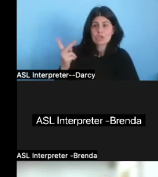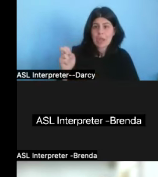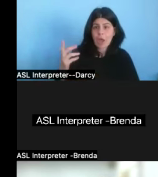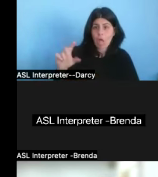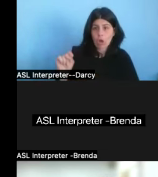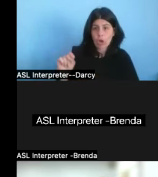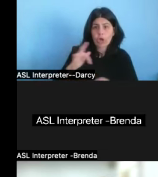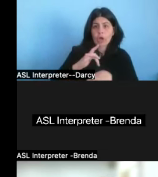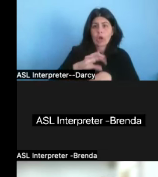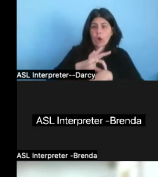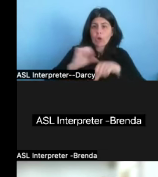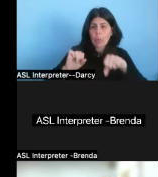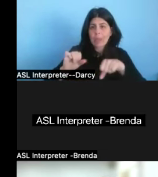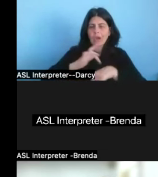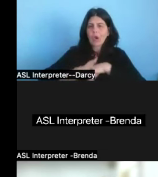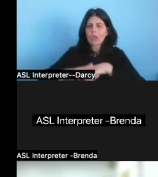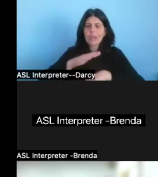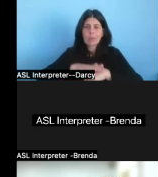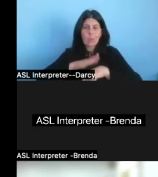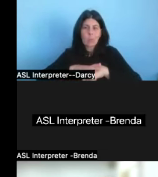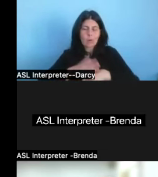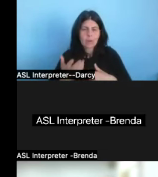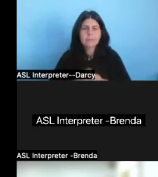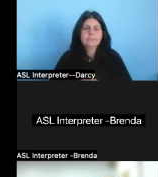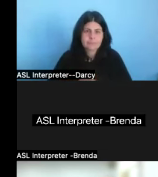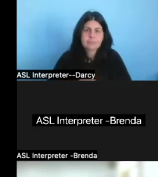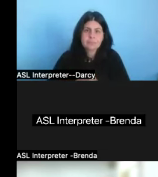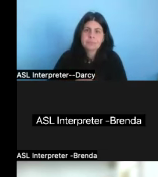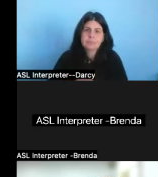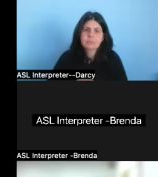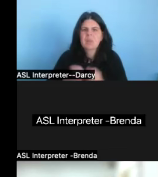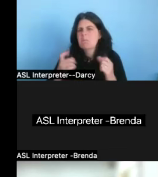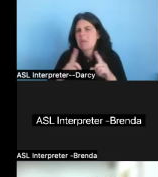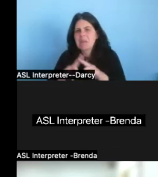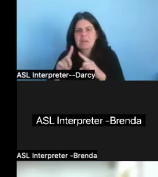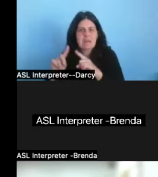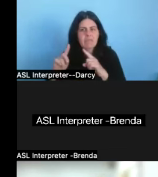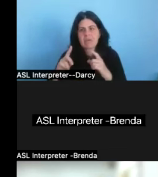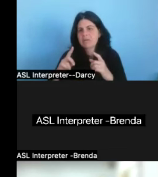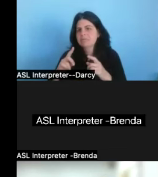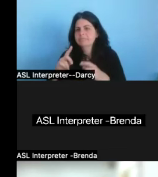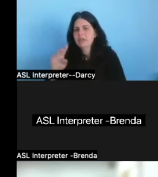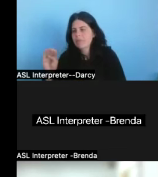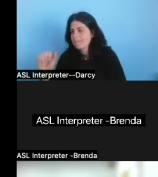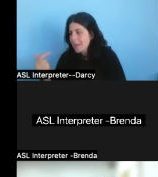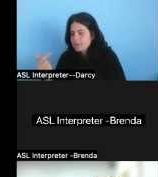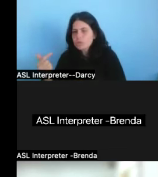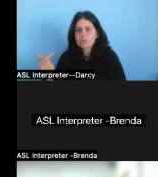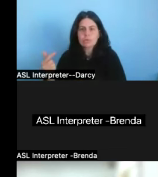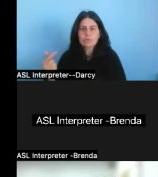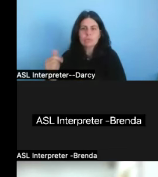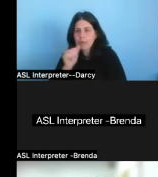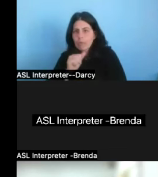warning alerts. There's a bunch of different combinations of both magnitude thresholds and shaking